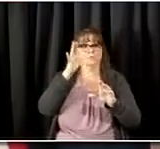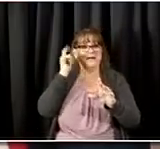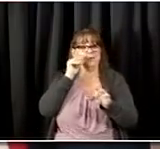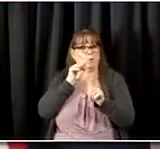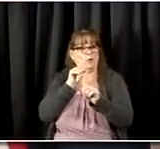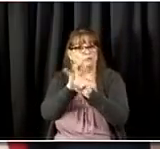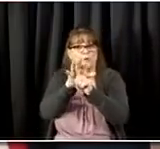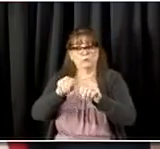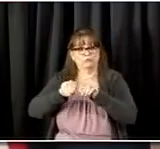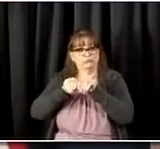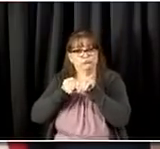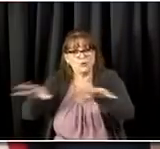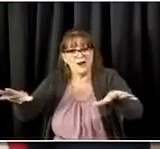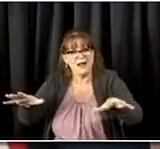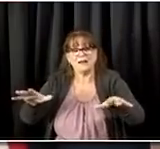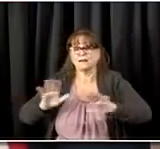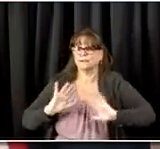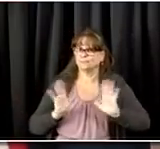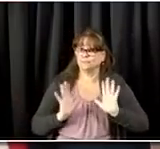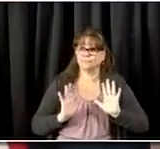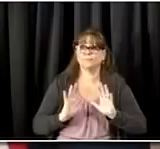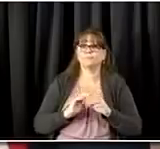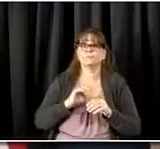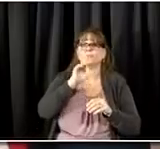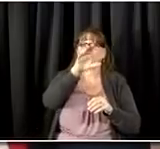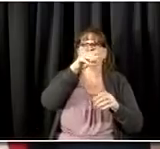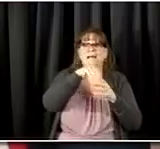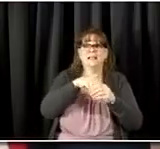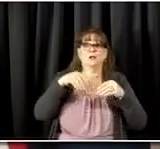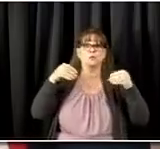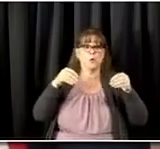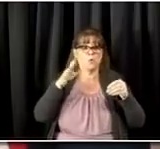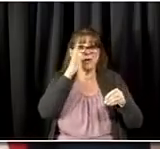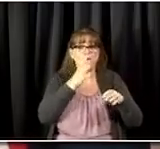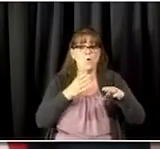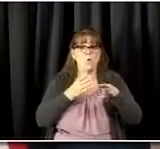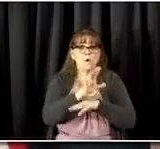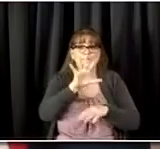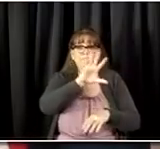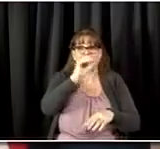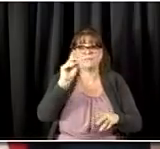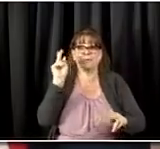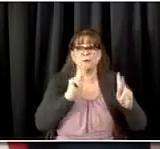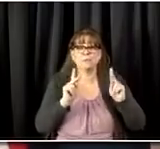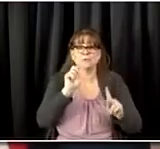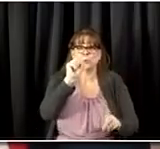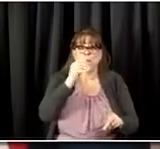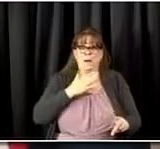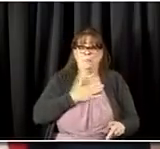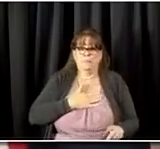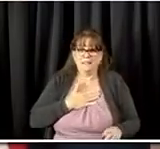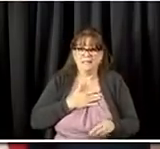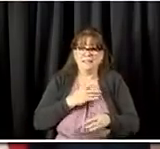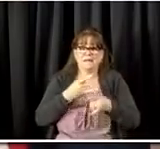50 people, so you know that a few of them are contagious. So please wear a mask correctly and try to avoid